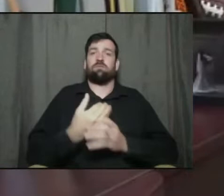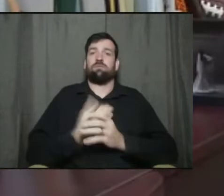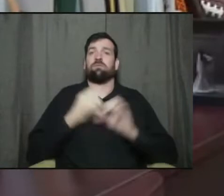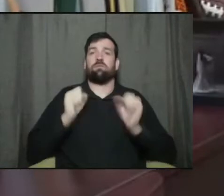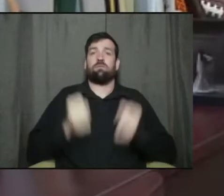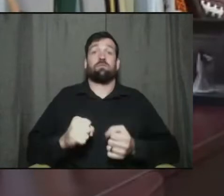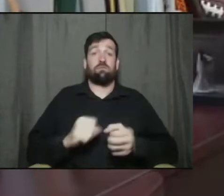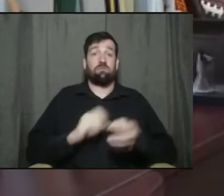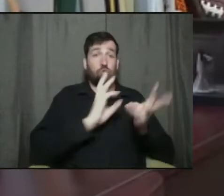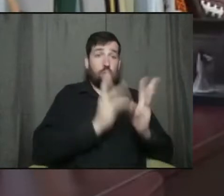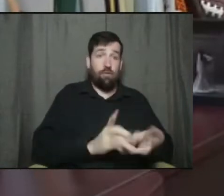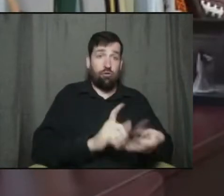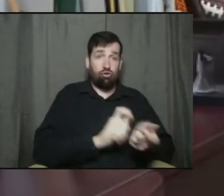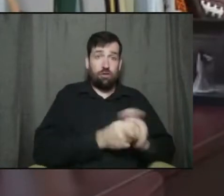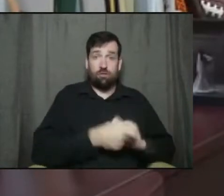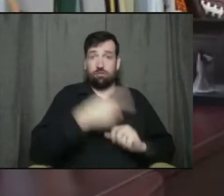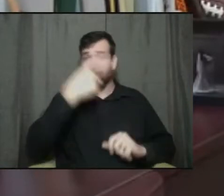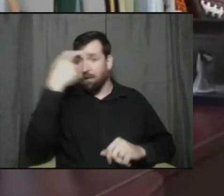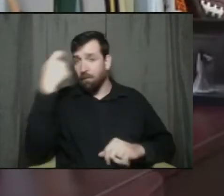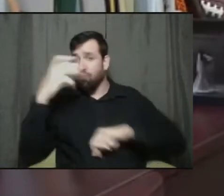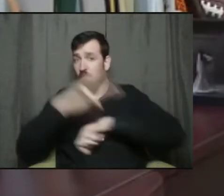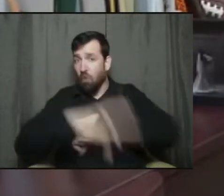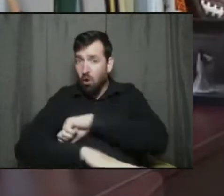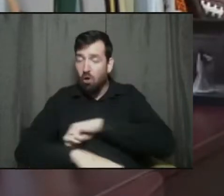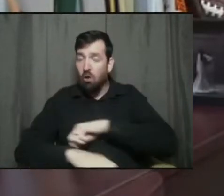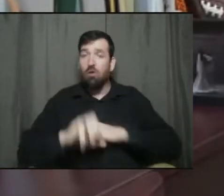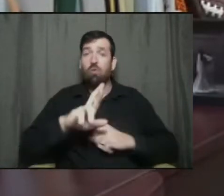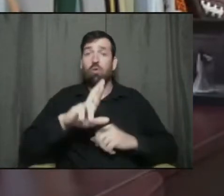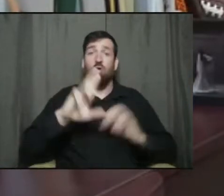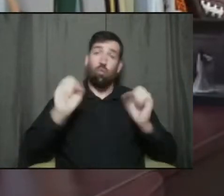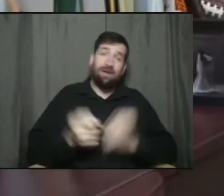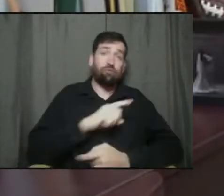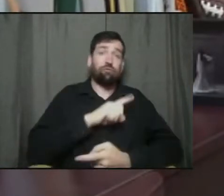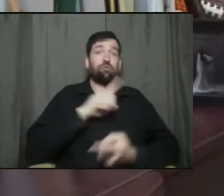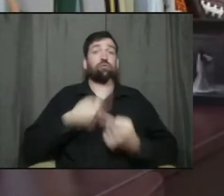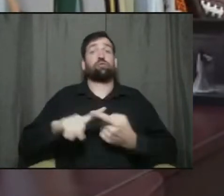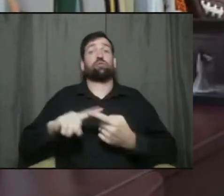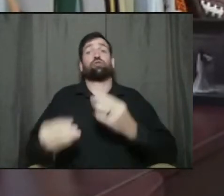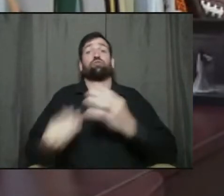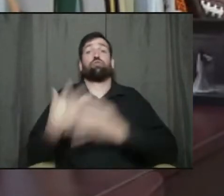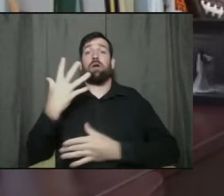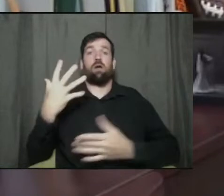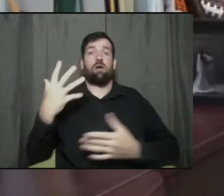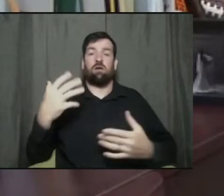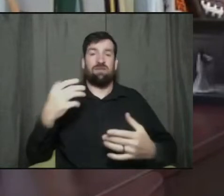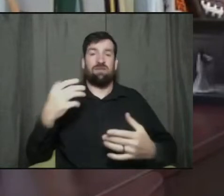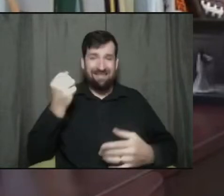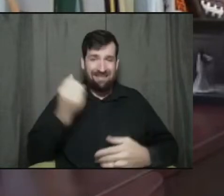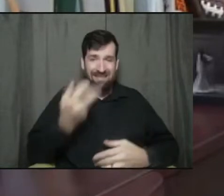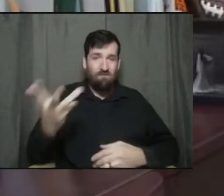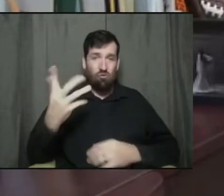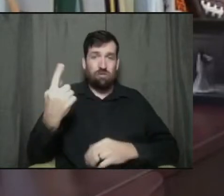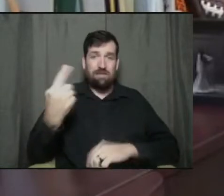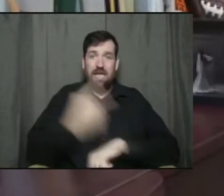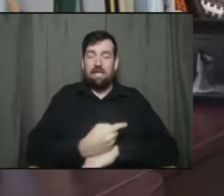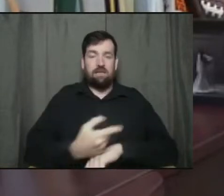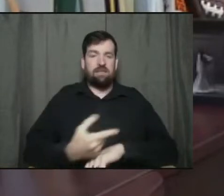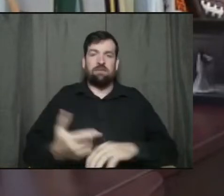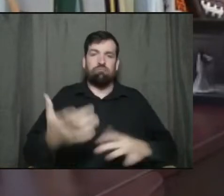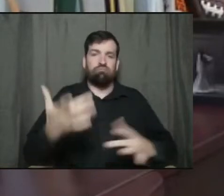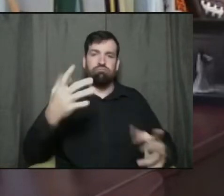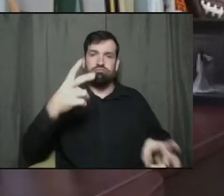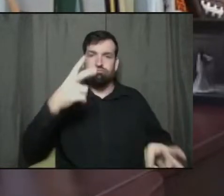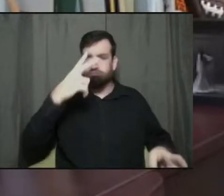from summer to fall or winter to spring. I'd have several days a year I was just sick because